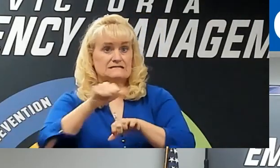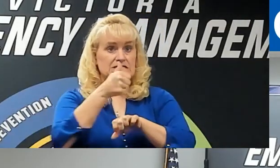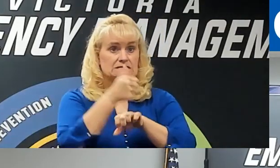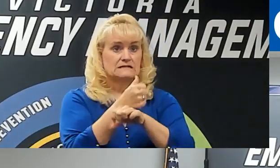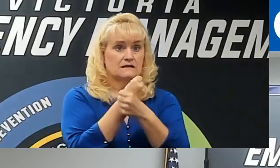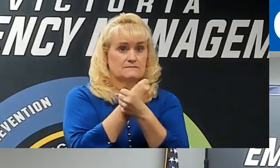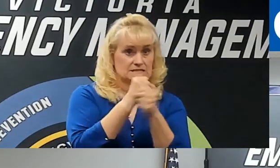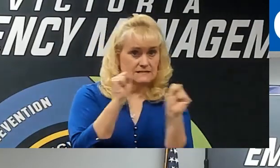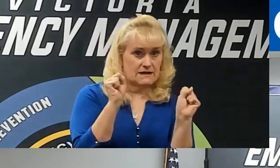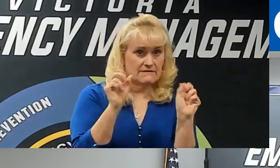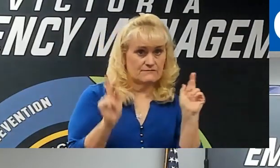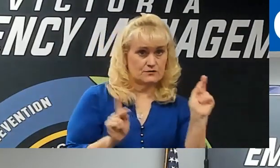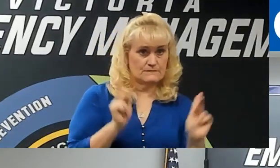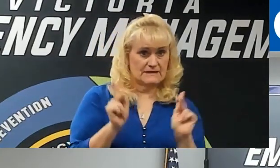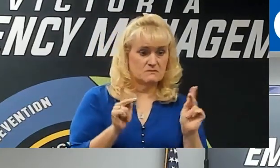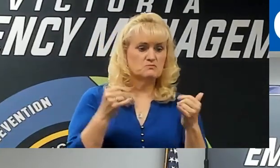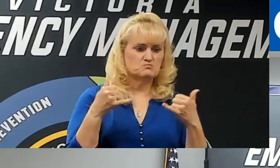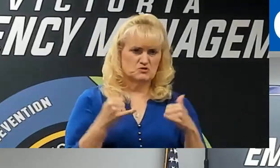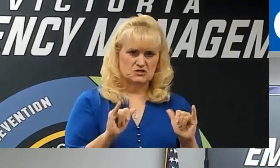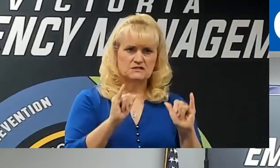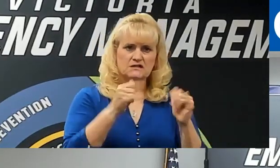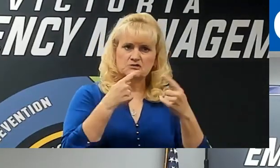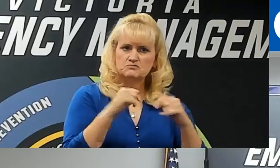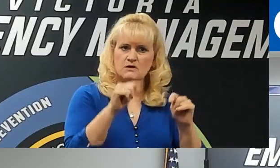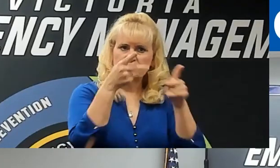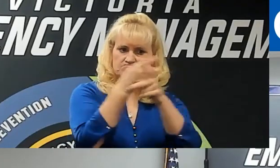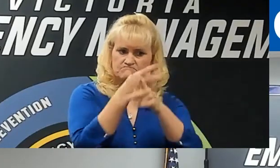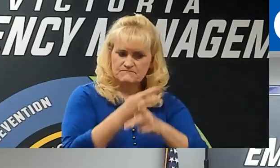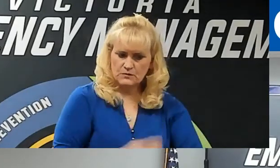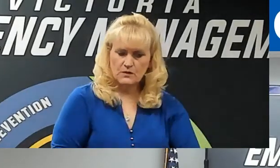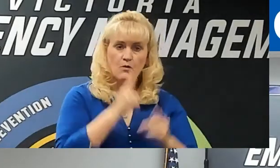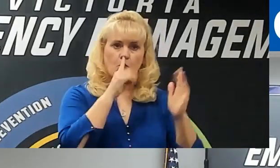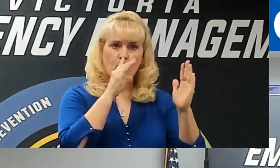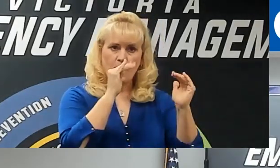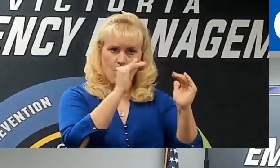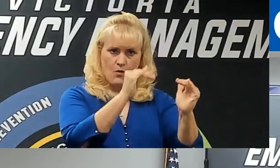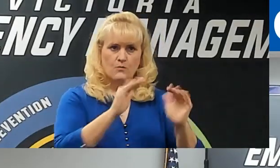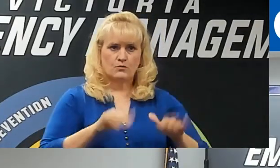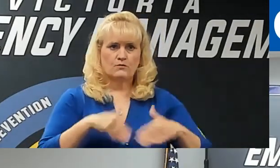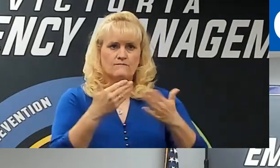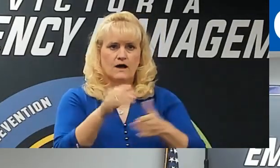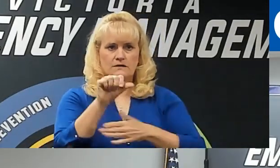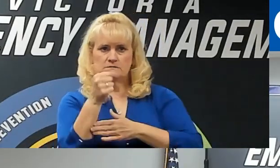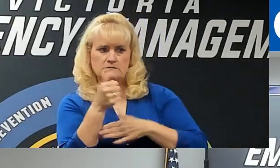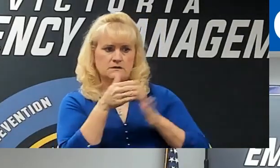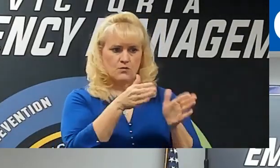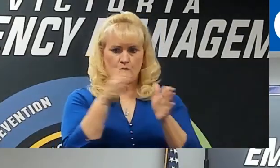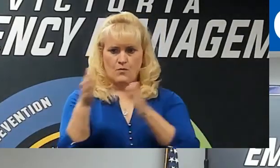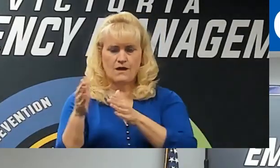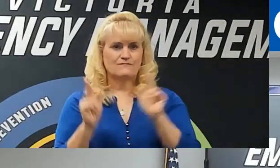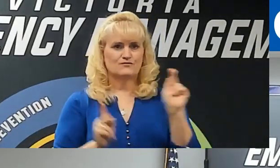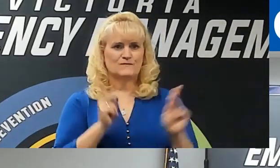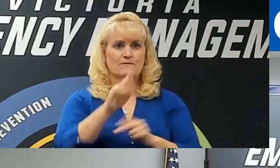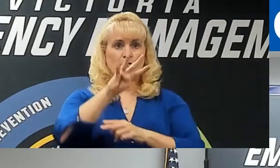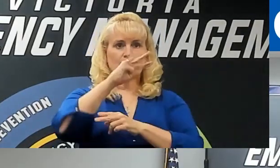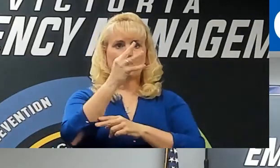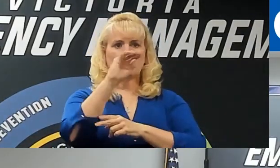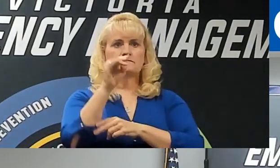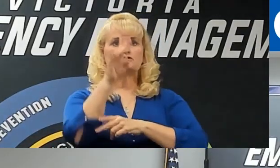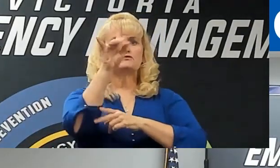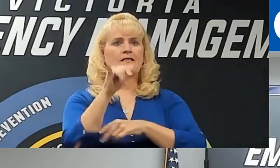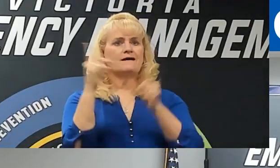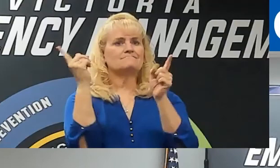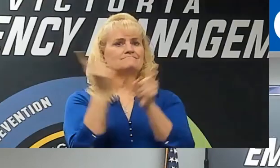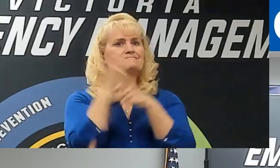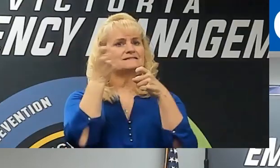And that's still underway, and that's what we hope to do to provide an alternative for people on the 4th to celebrate